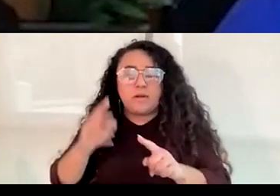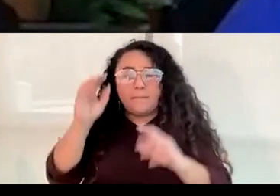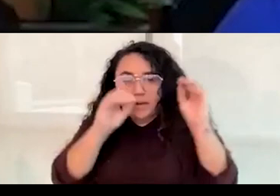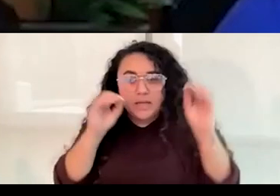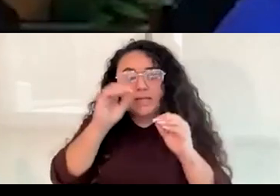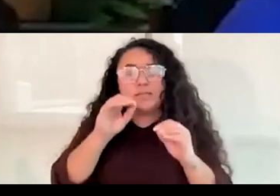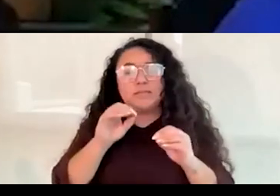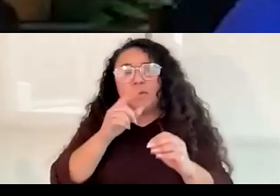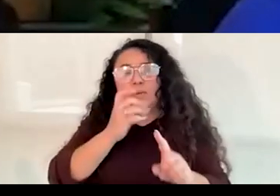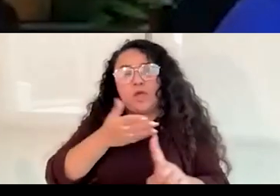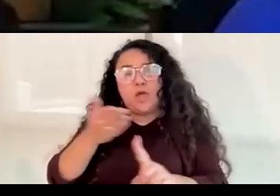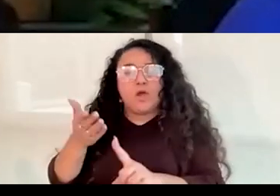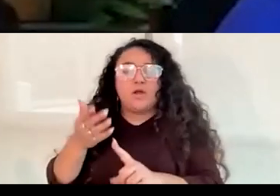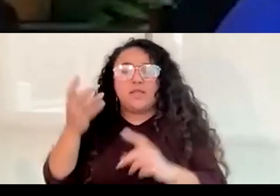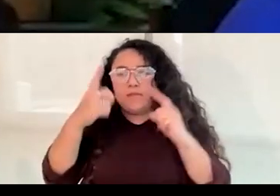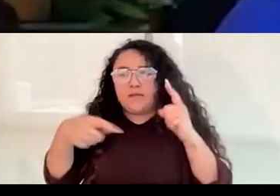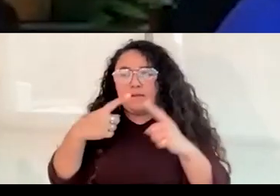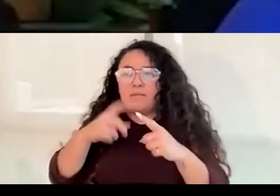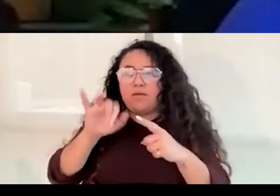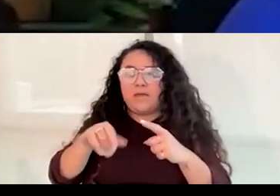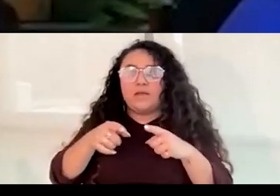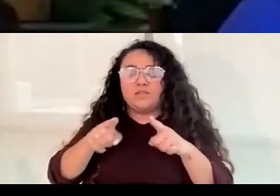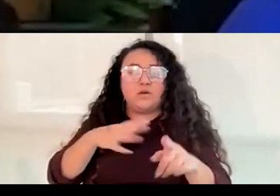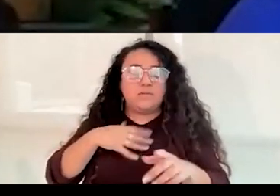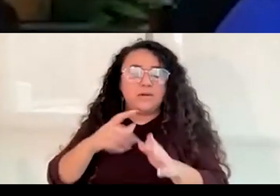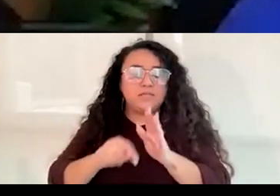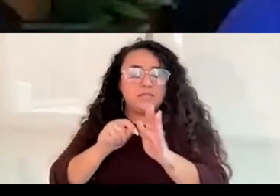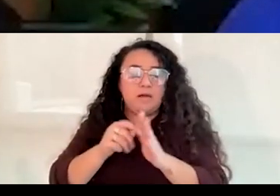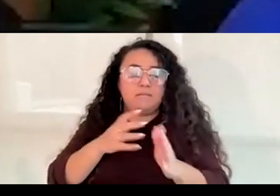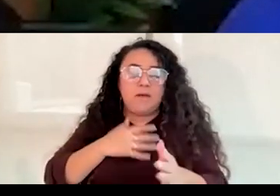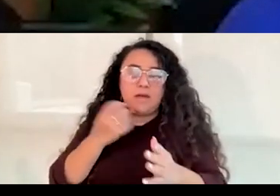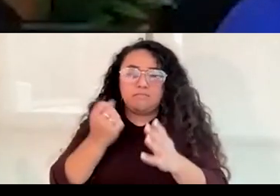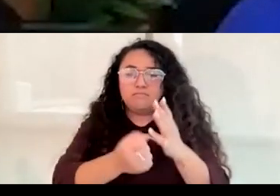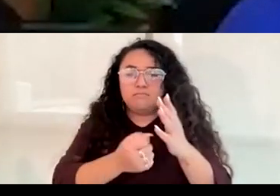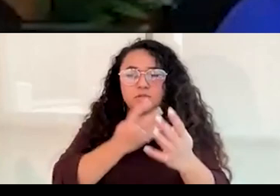that throughout my time in my incarceration and what I did to get in there,